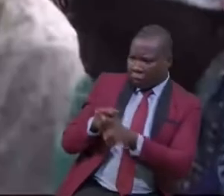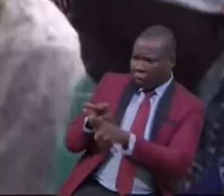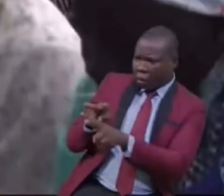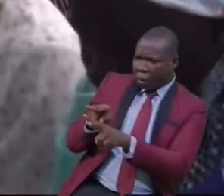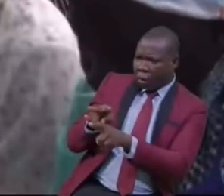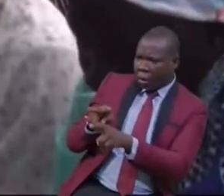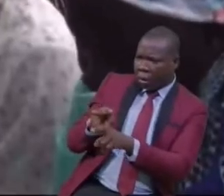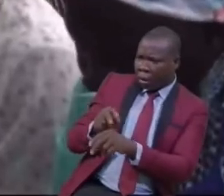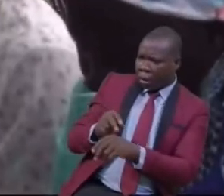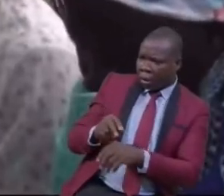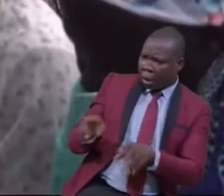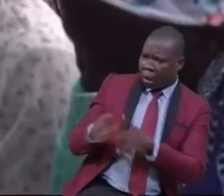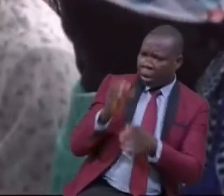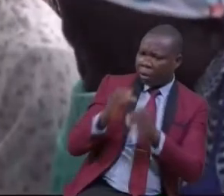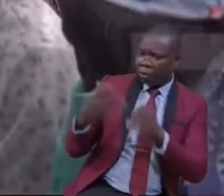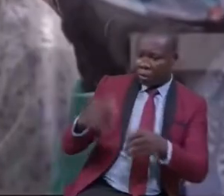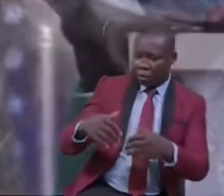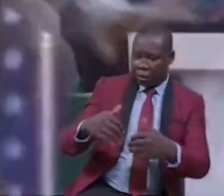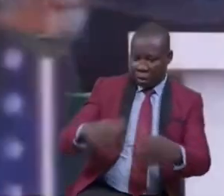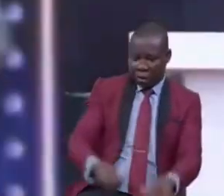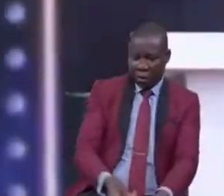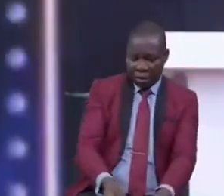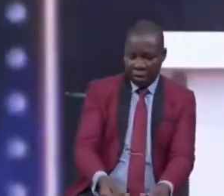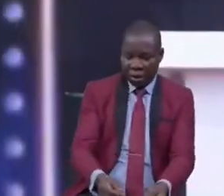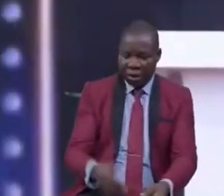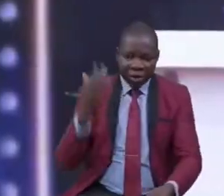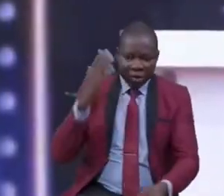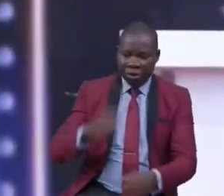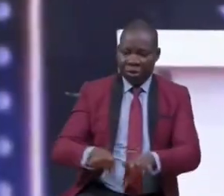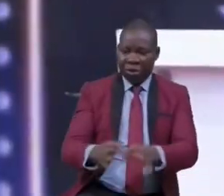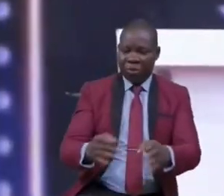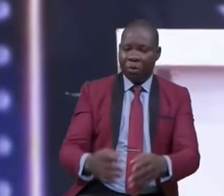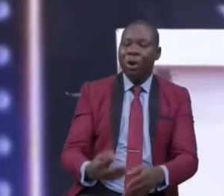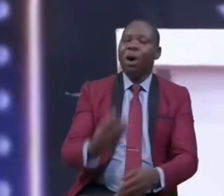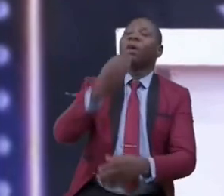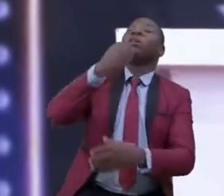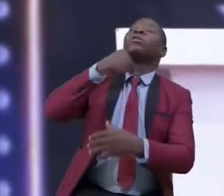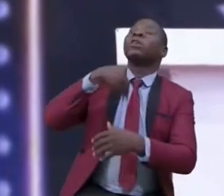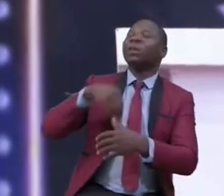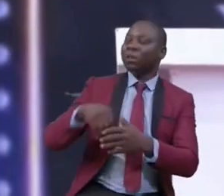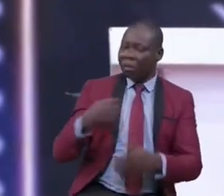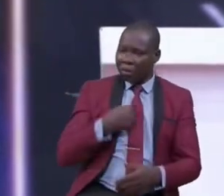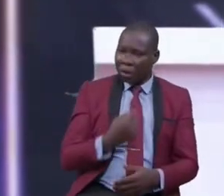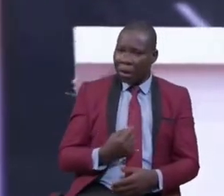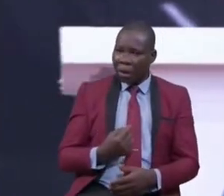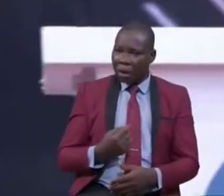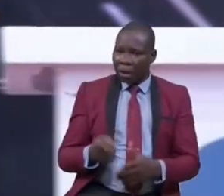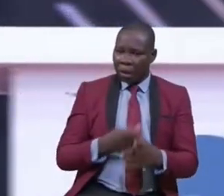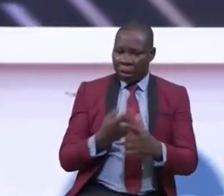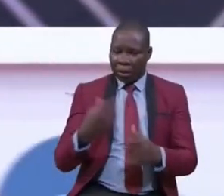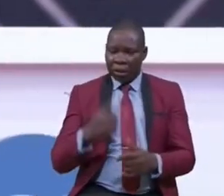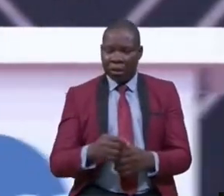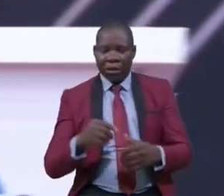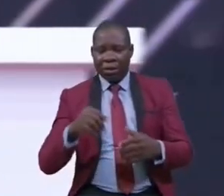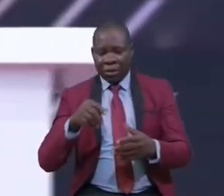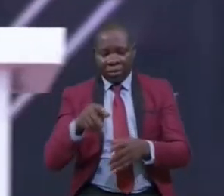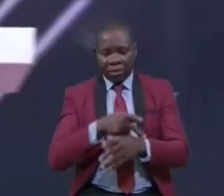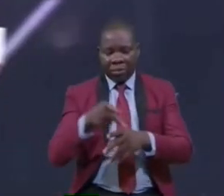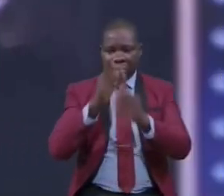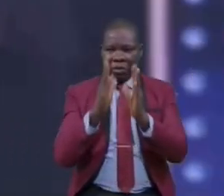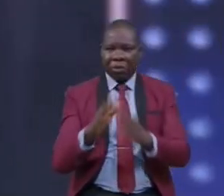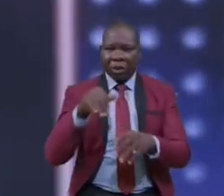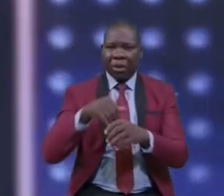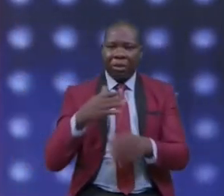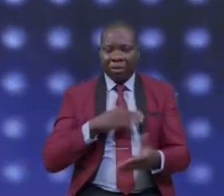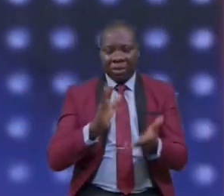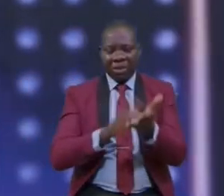and swallow me up. And then the principal in my school called me and said, "We're proud